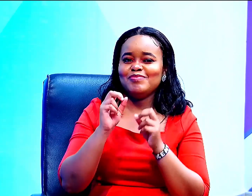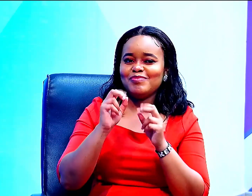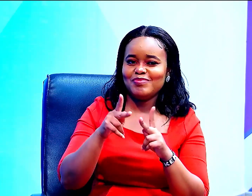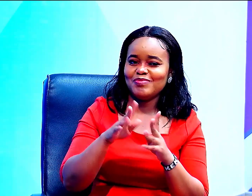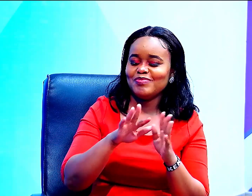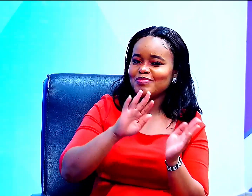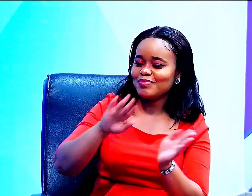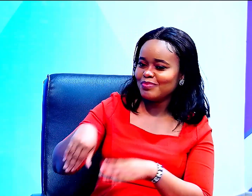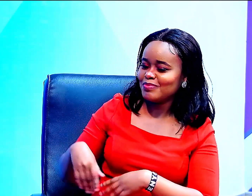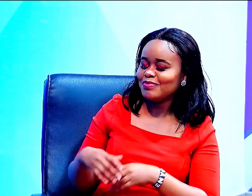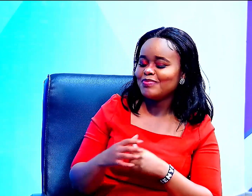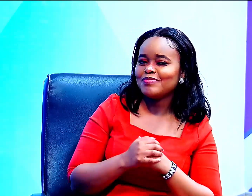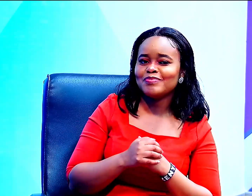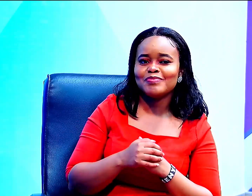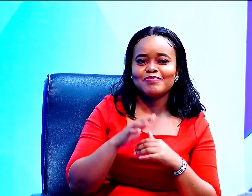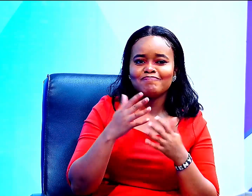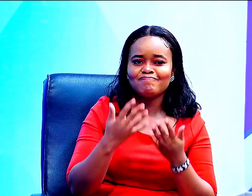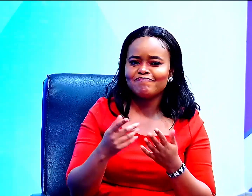So tell us